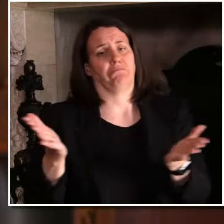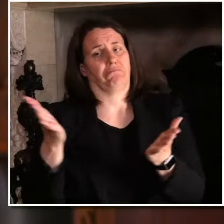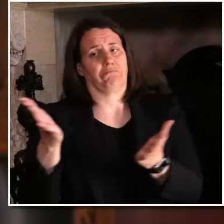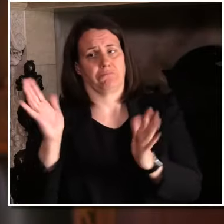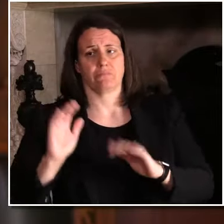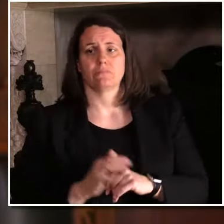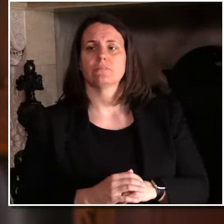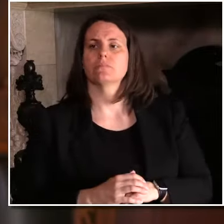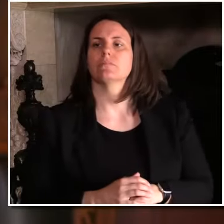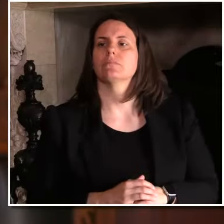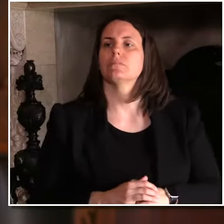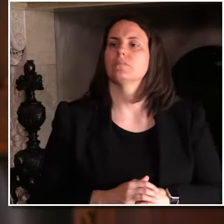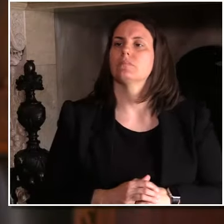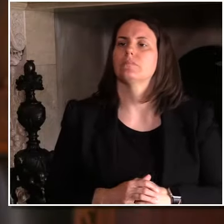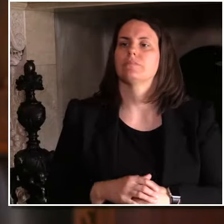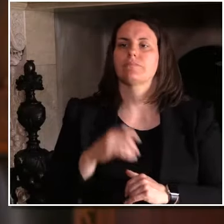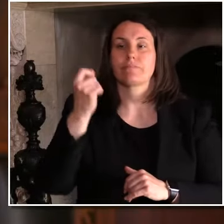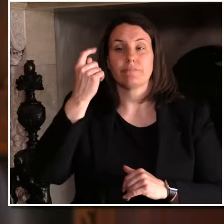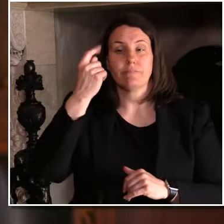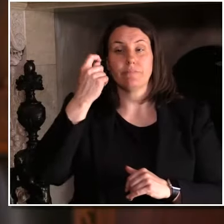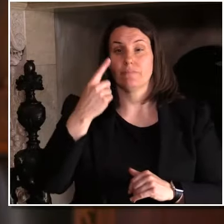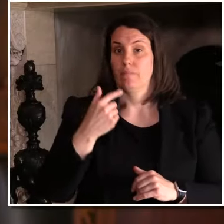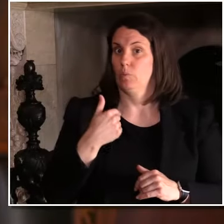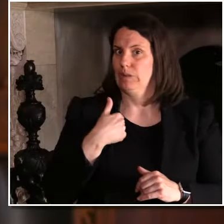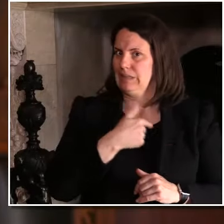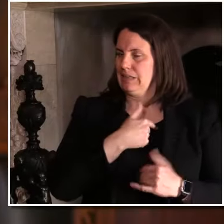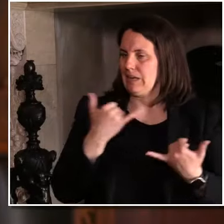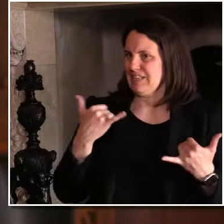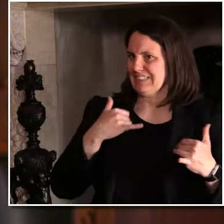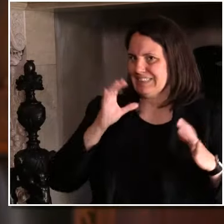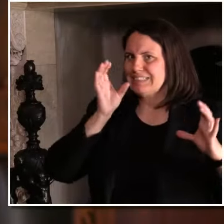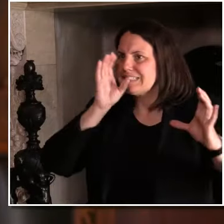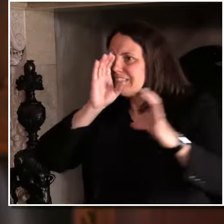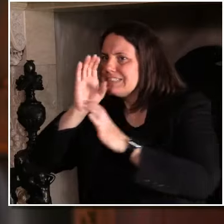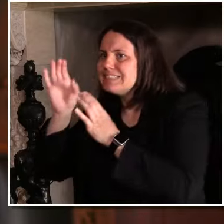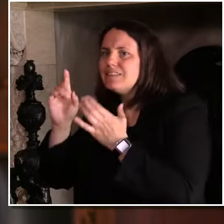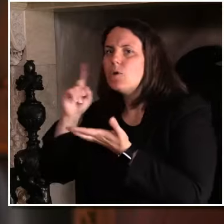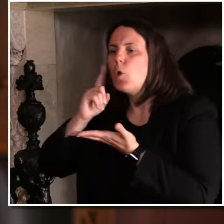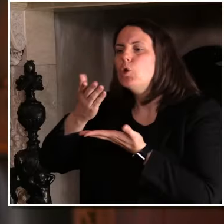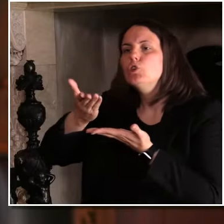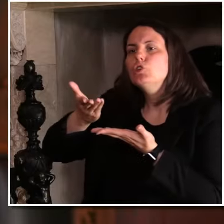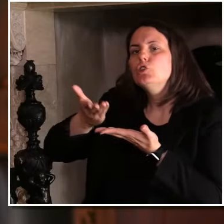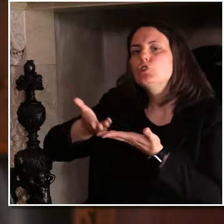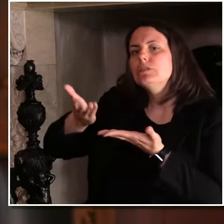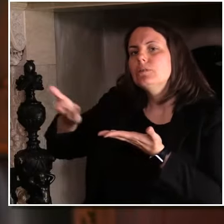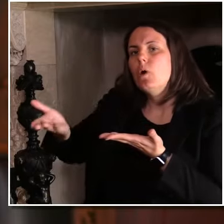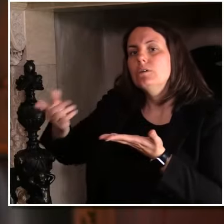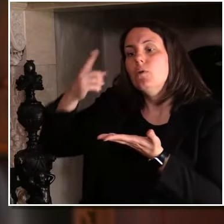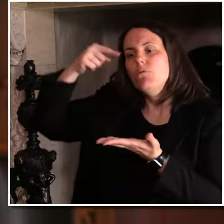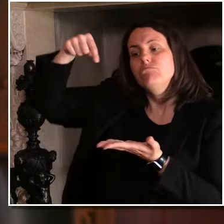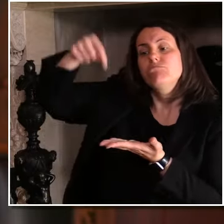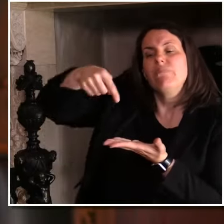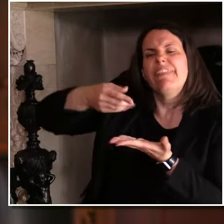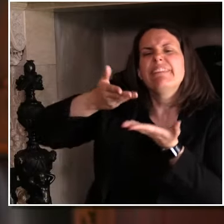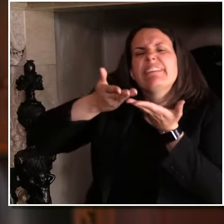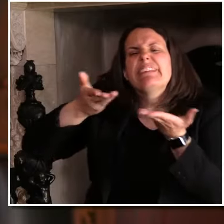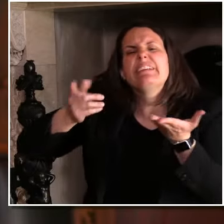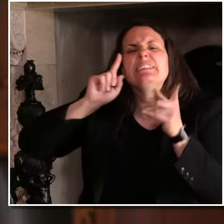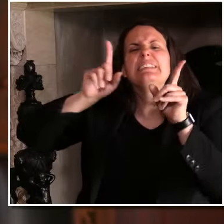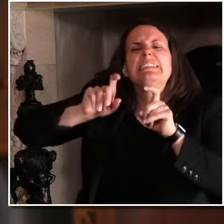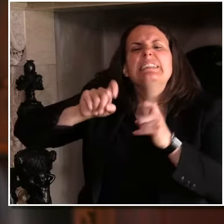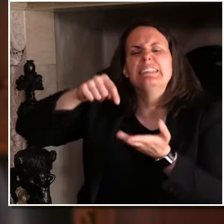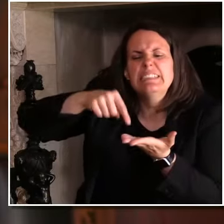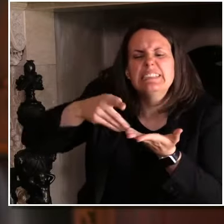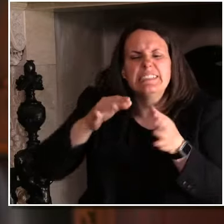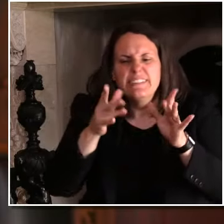are surging resources, including testing supplies, to make sure that we are getting those kinds